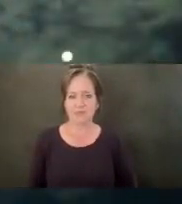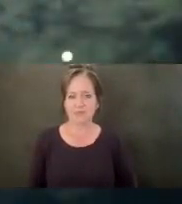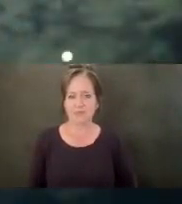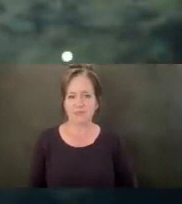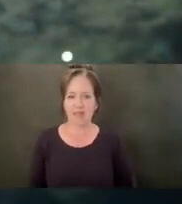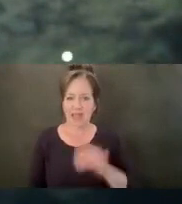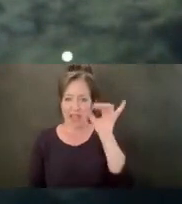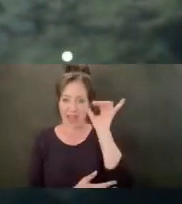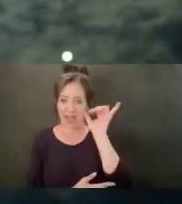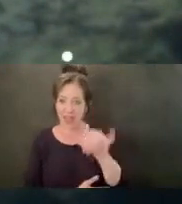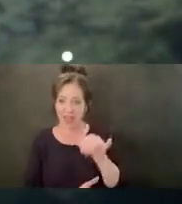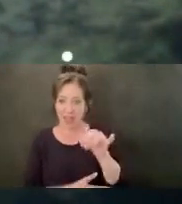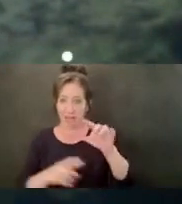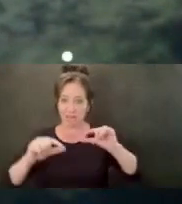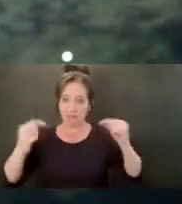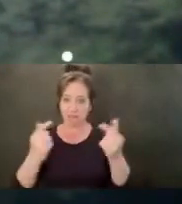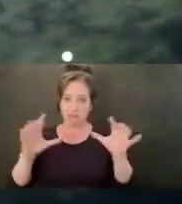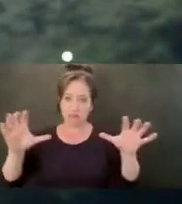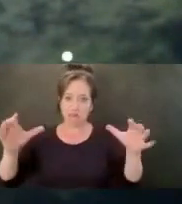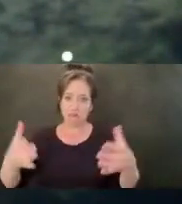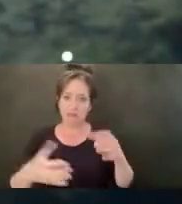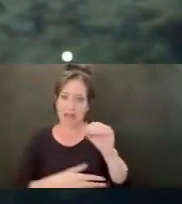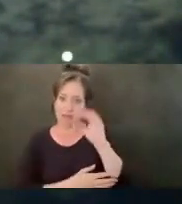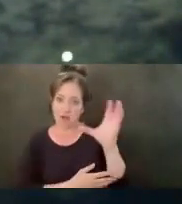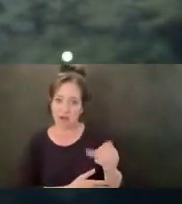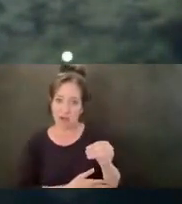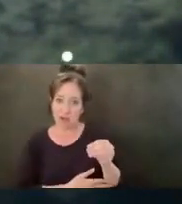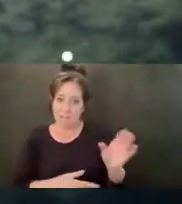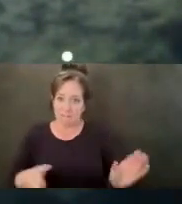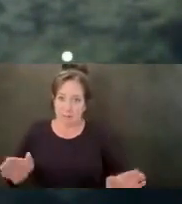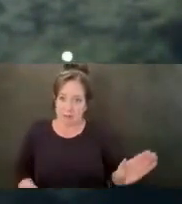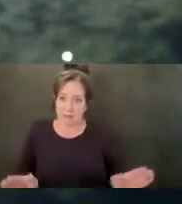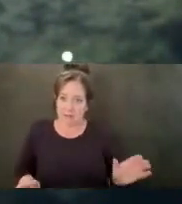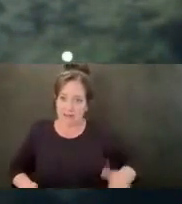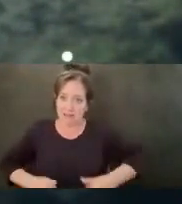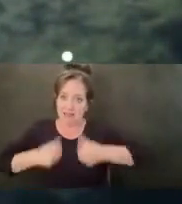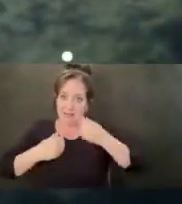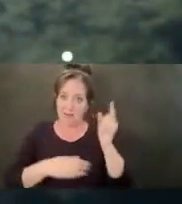This colony of African penguins lives in the ecocenter.